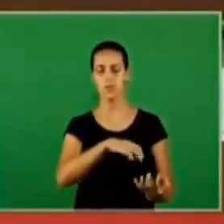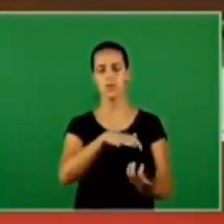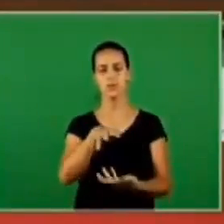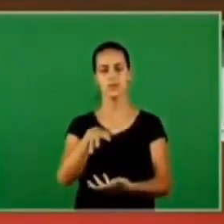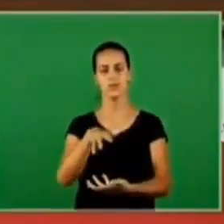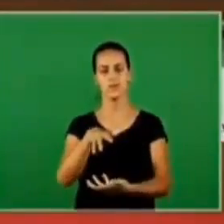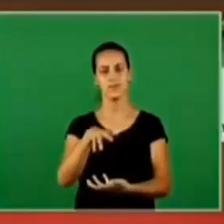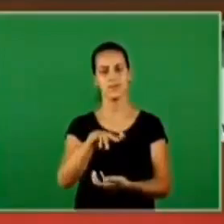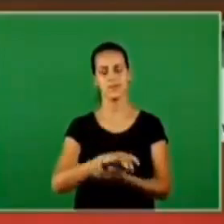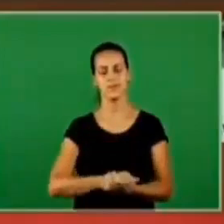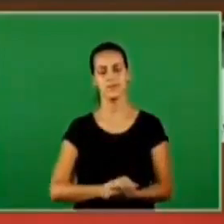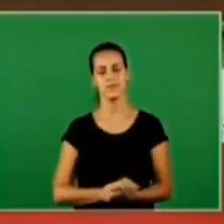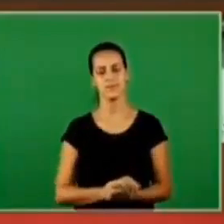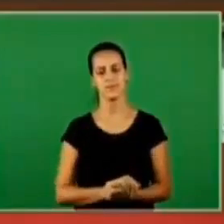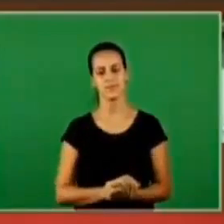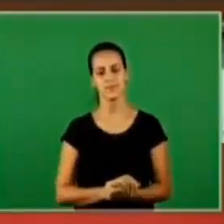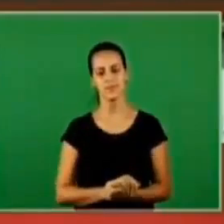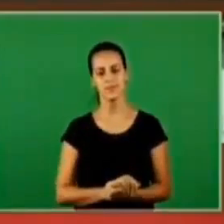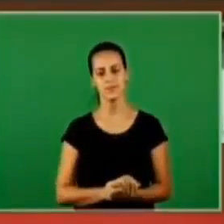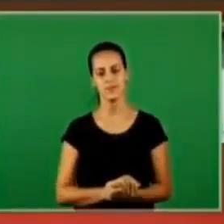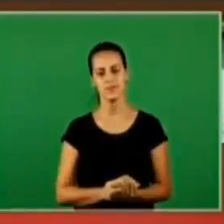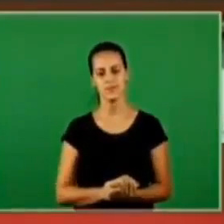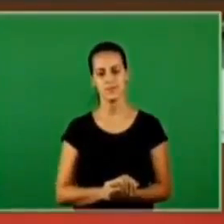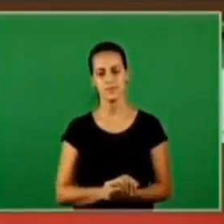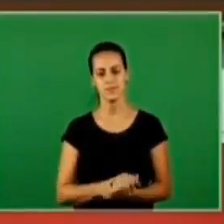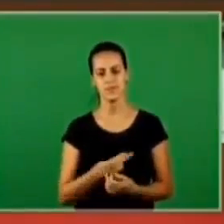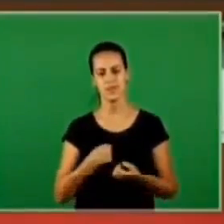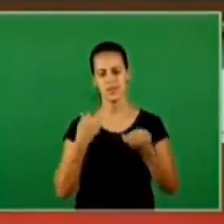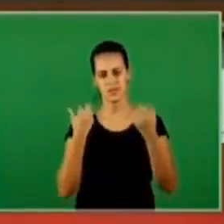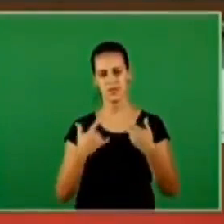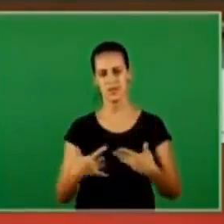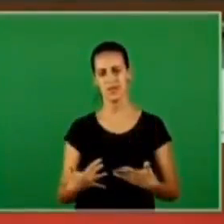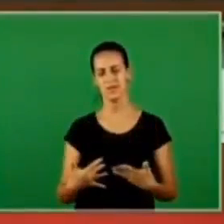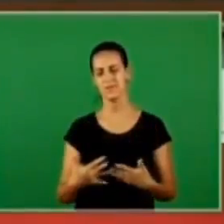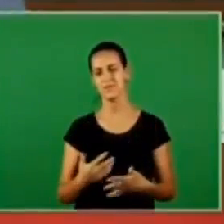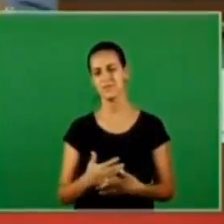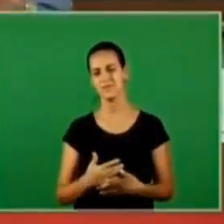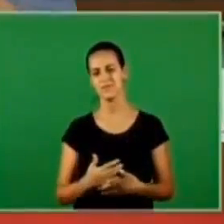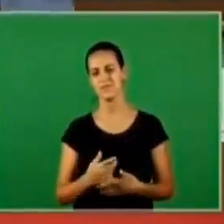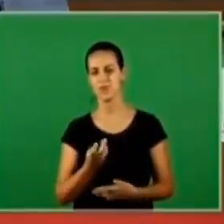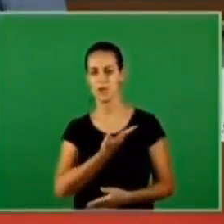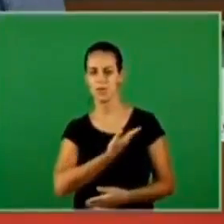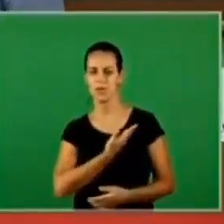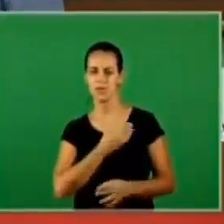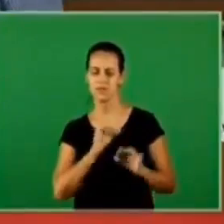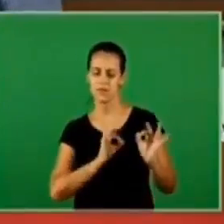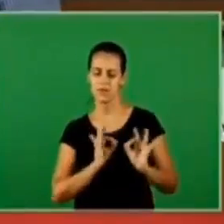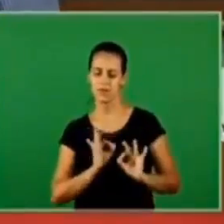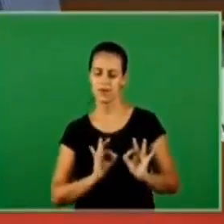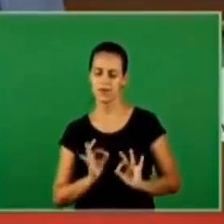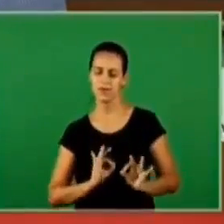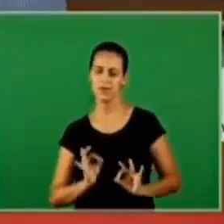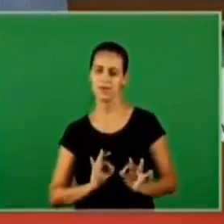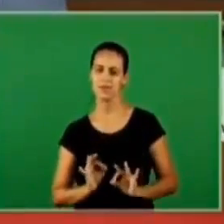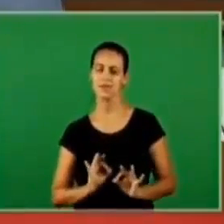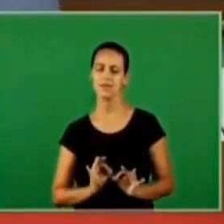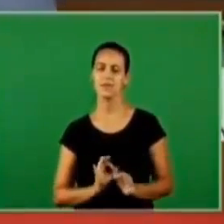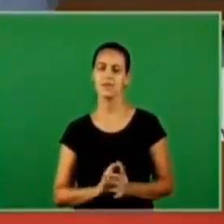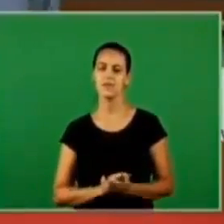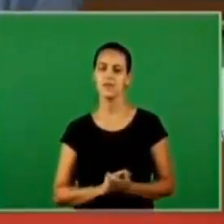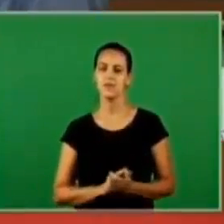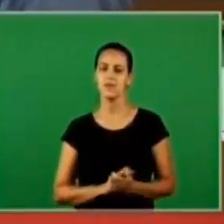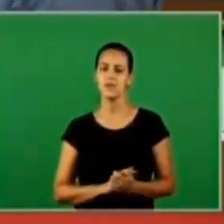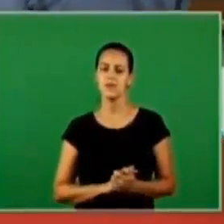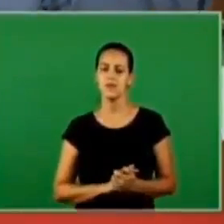world, I made a phone call this week to one of our brethren. Is preparing a work that